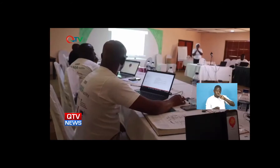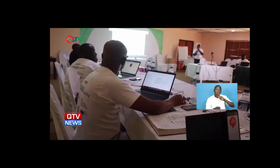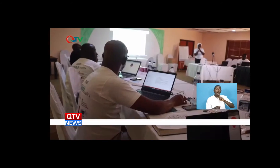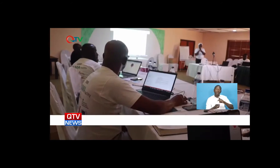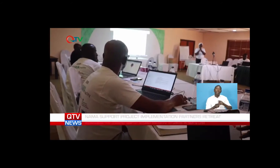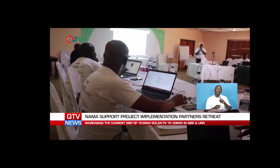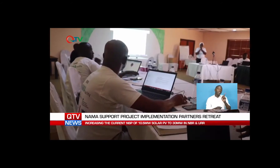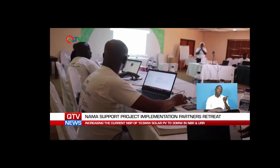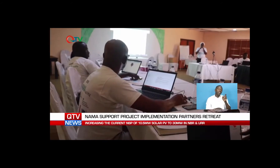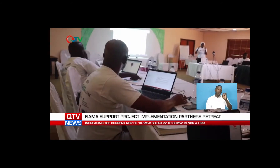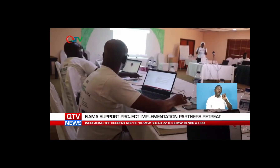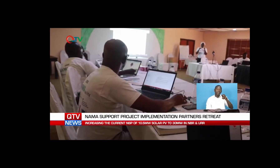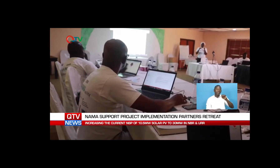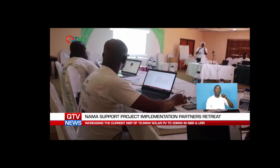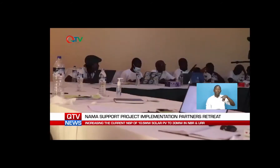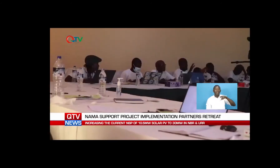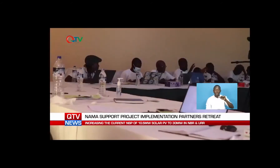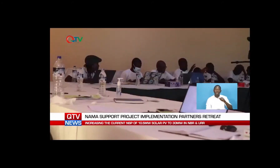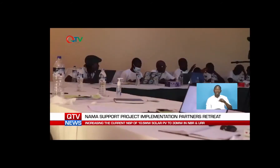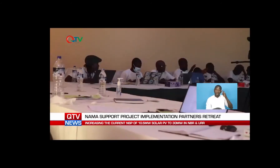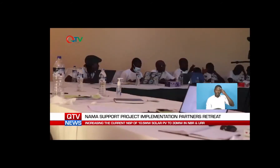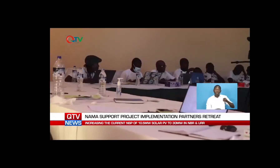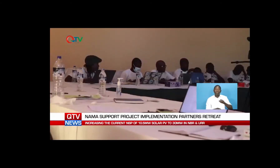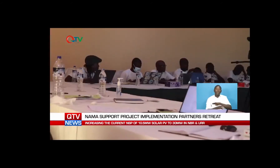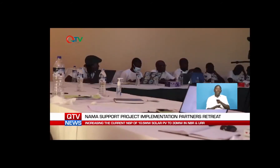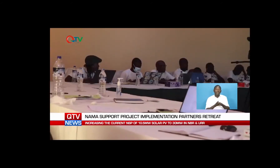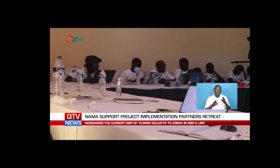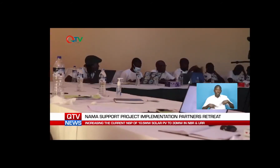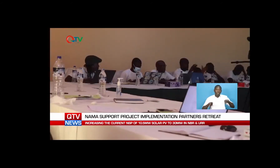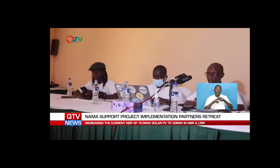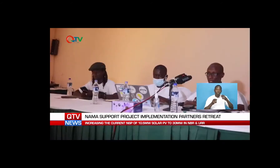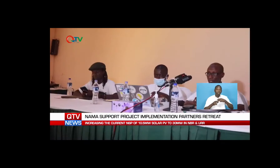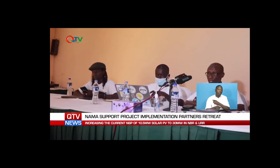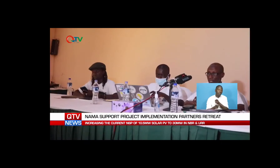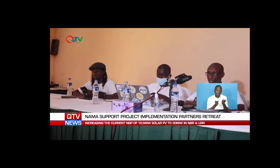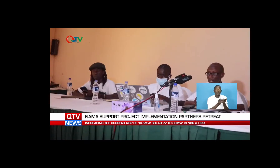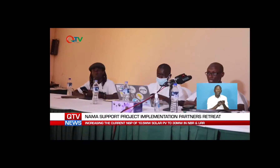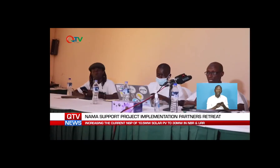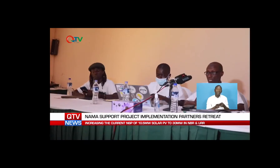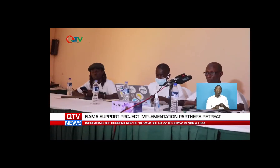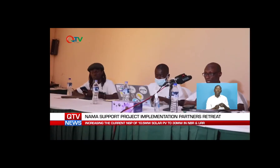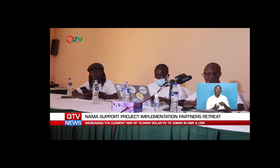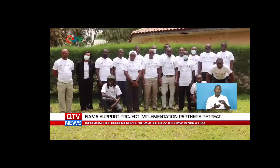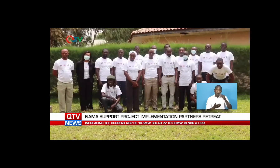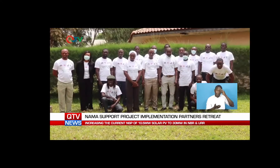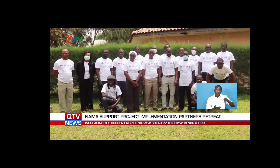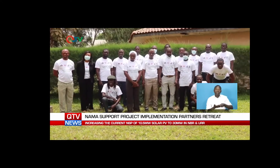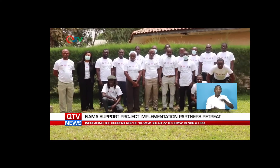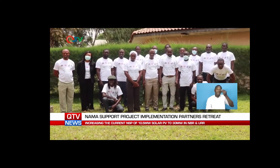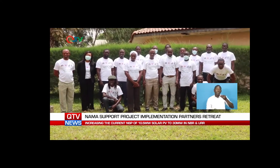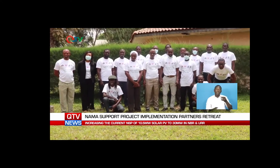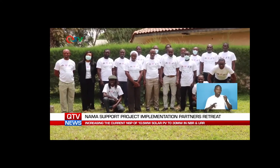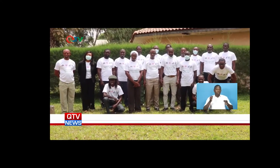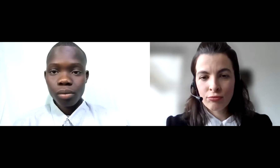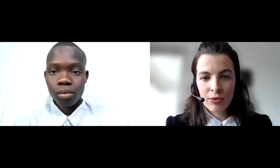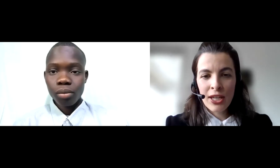GAIPA, the Ministry of Lands and Regional Governance, the Ministry of Finance, and the Ministry of Justice. Reporting for QTV News, I am Omar